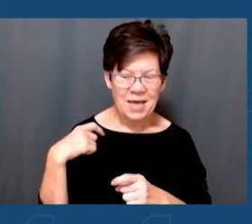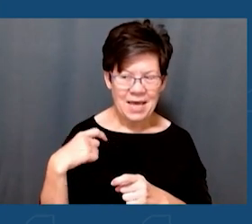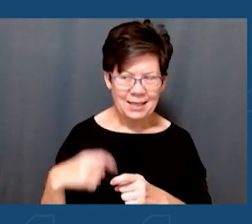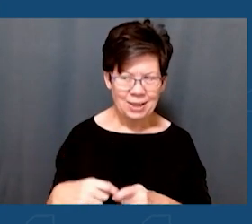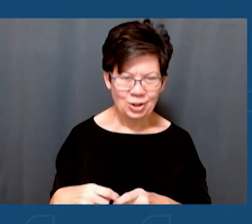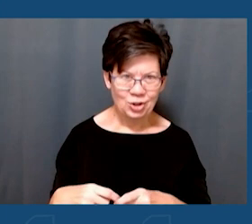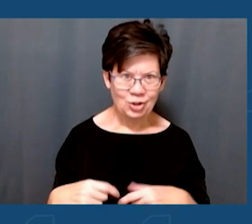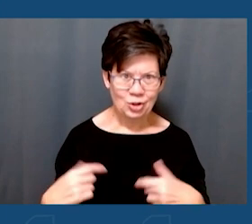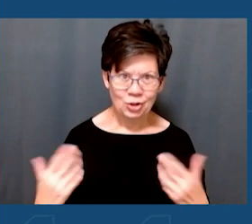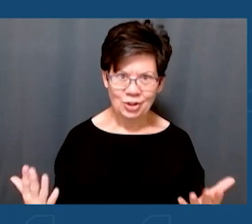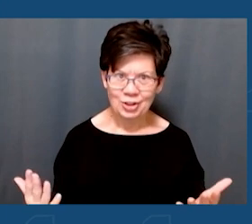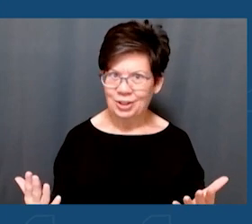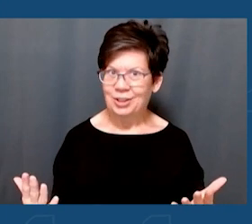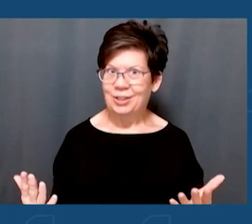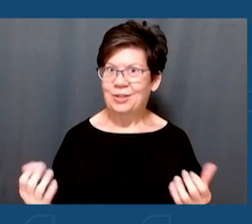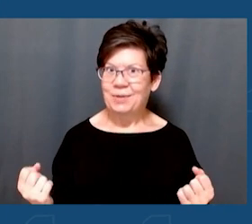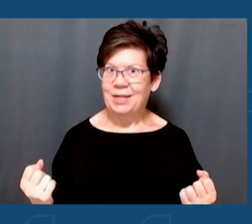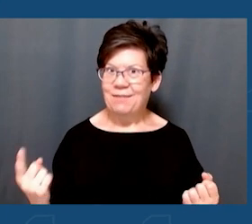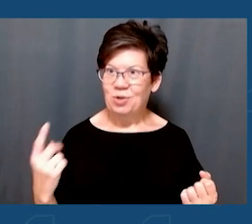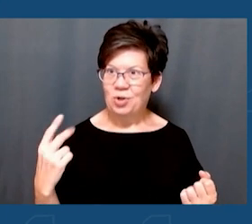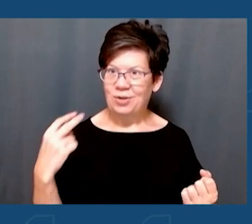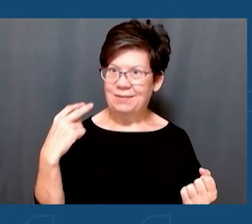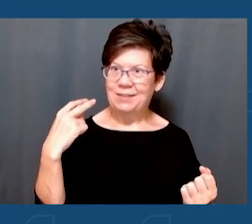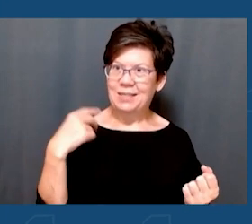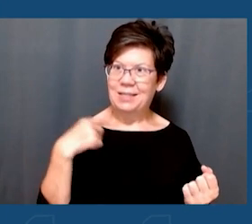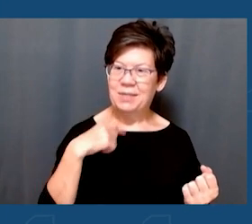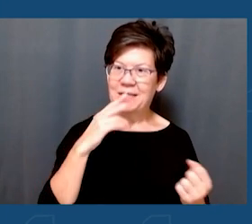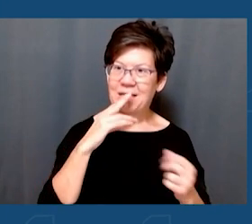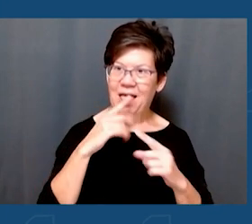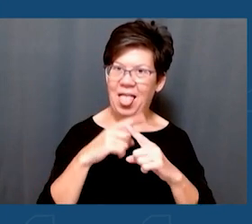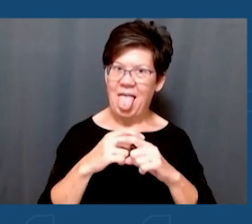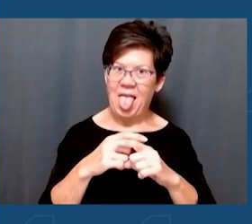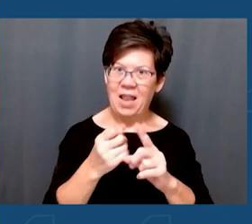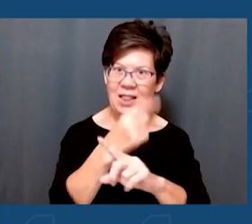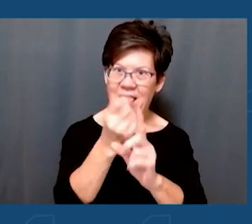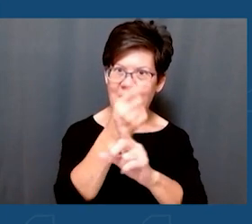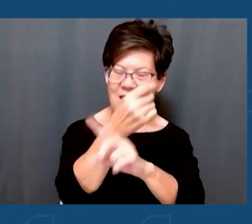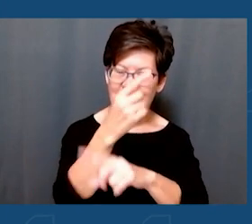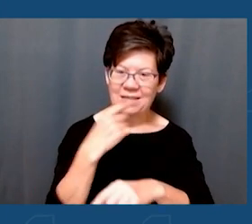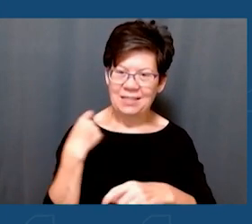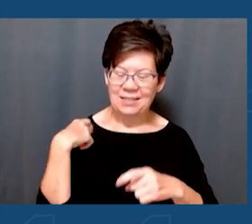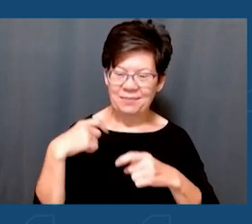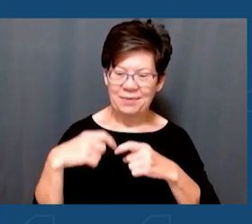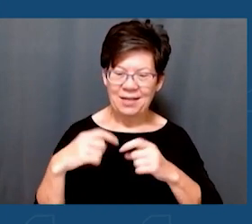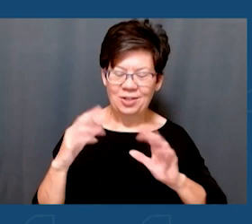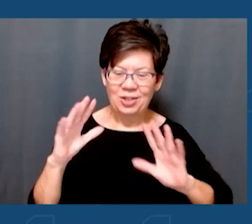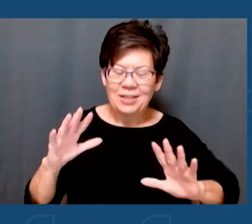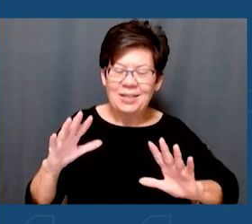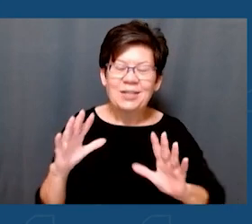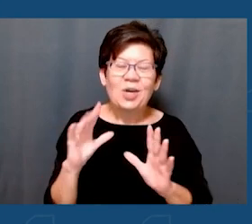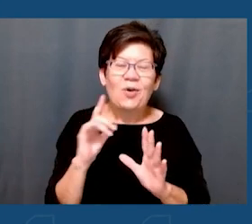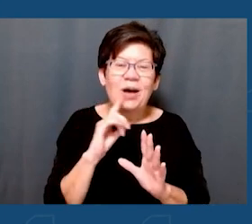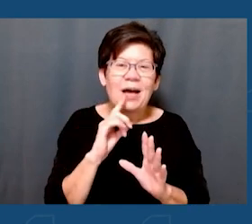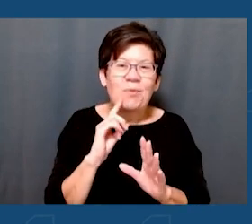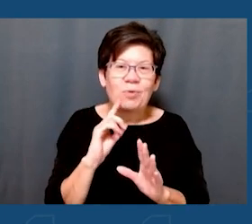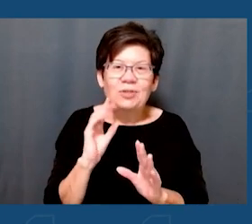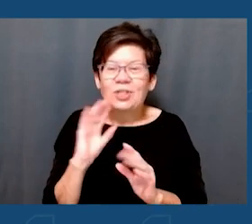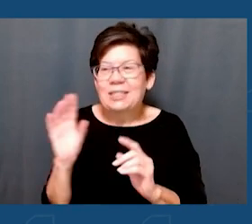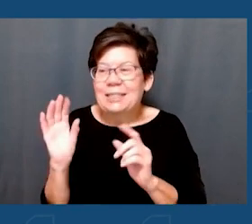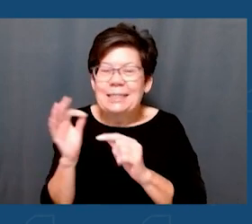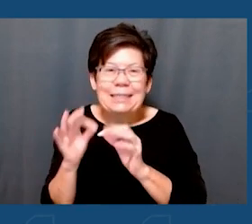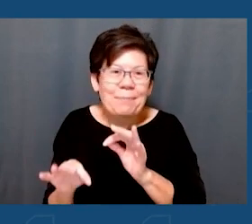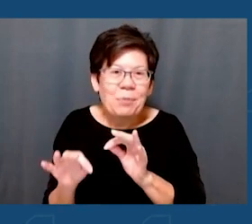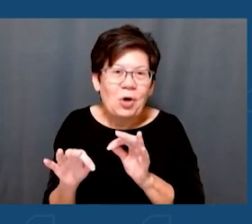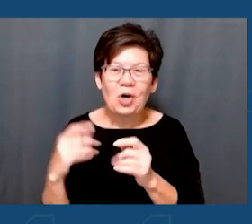so many of you have seen me butcher my words in Spanish. So I'm going to keep it brief in Spanish today with the simple buenos dias. It's so